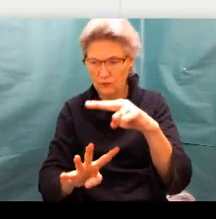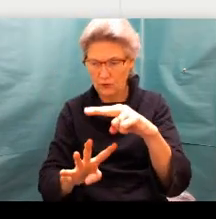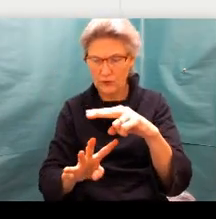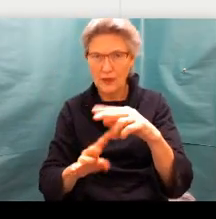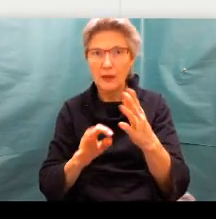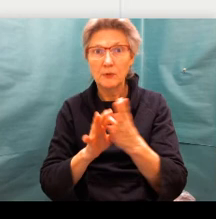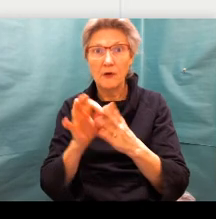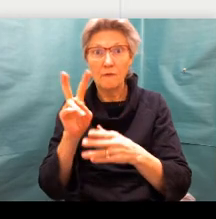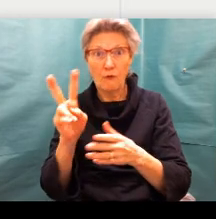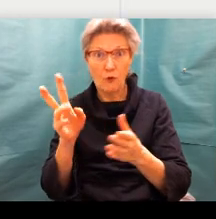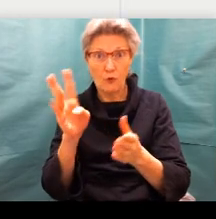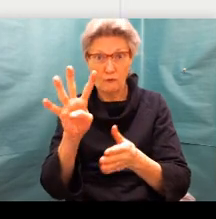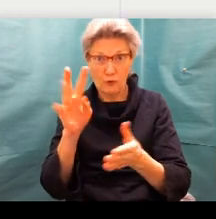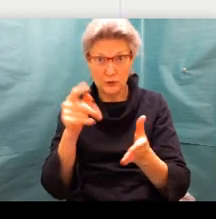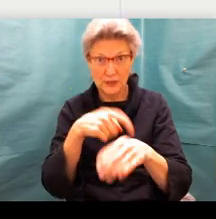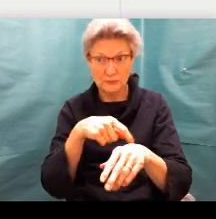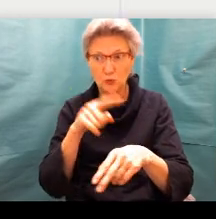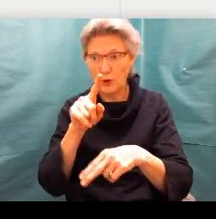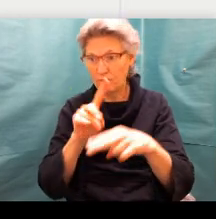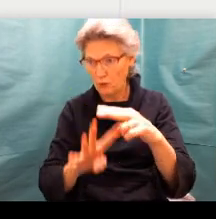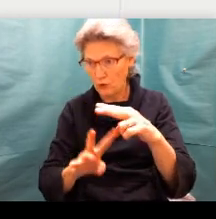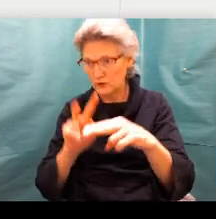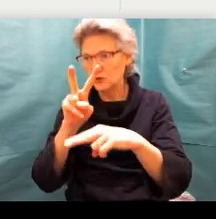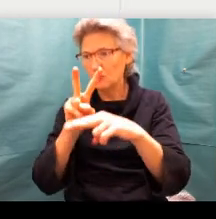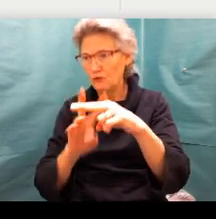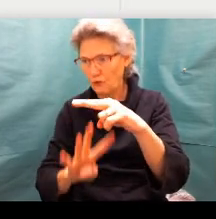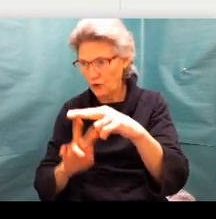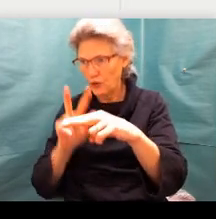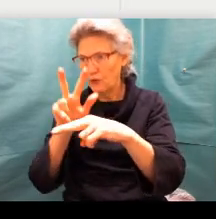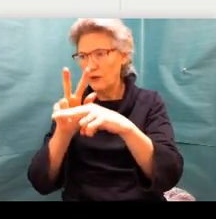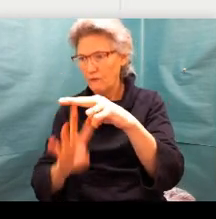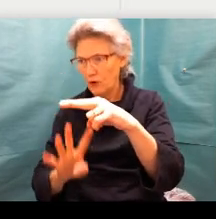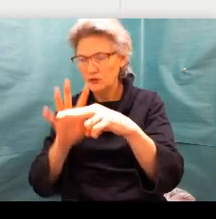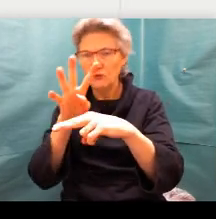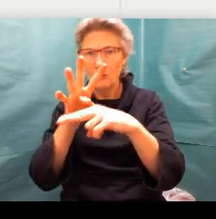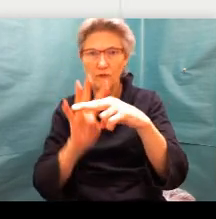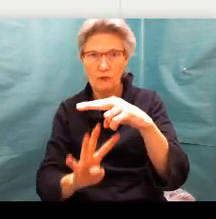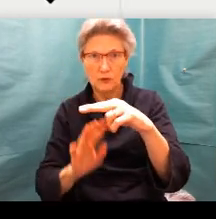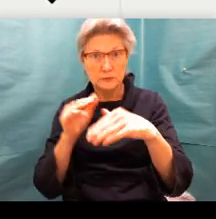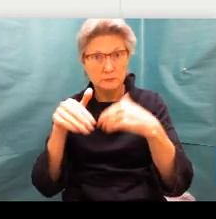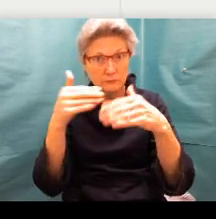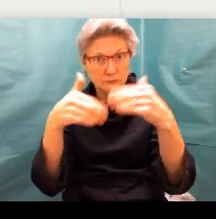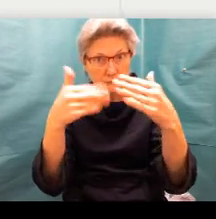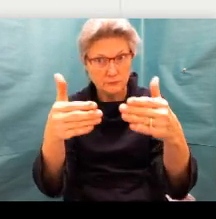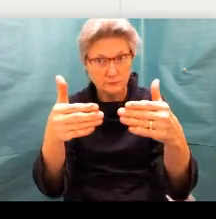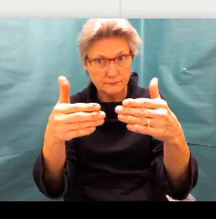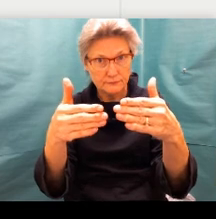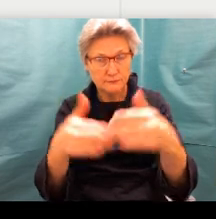count 4 times. 1/4, 2/4, 3/4, 4/4, and so on.